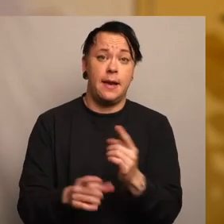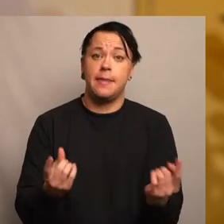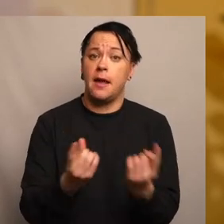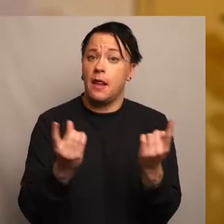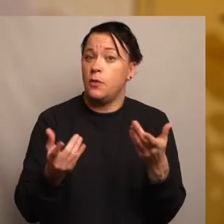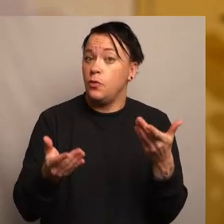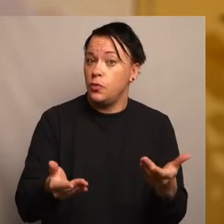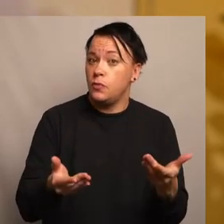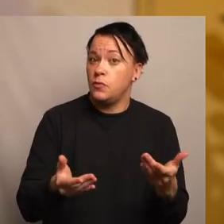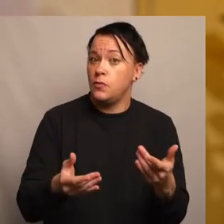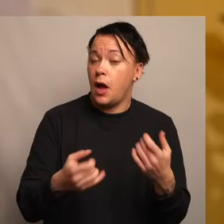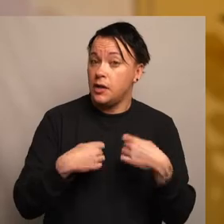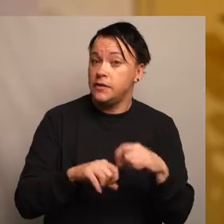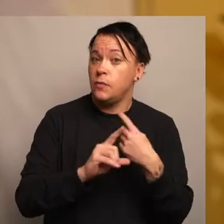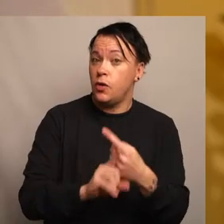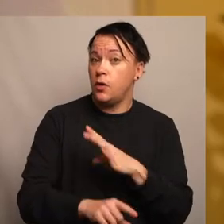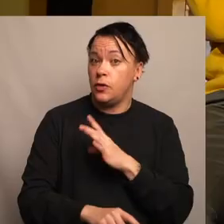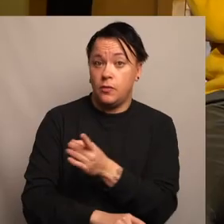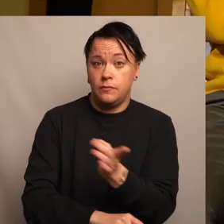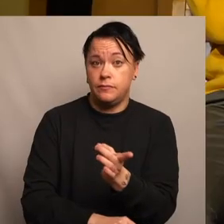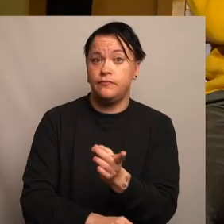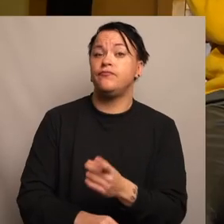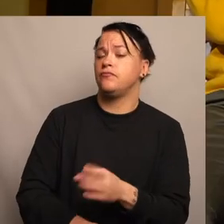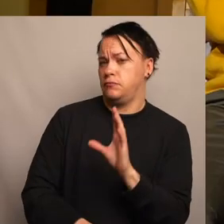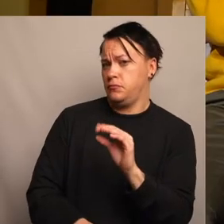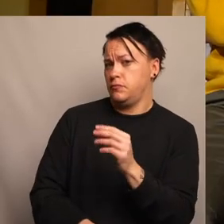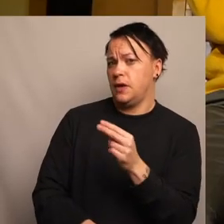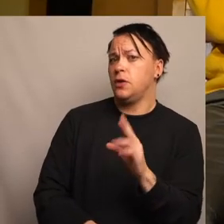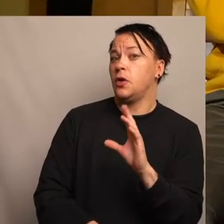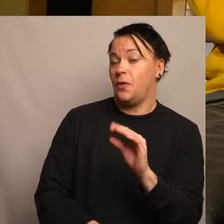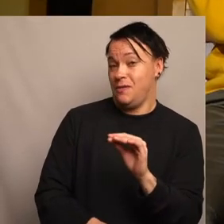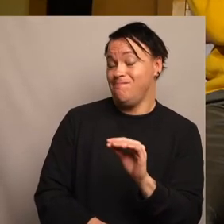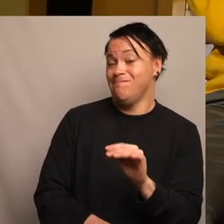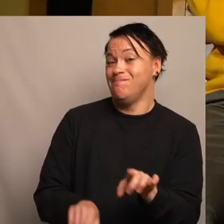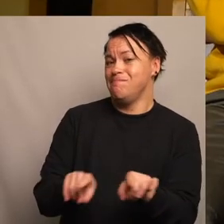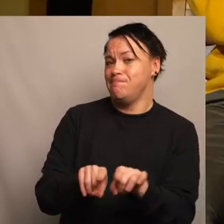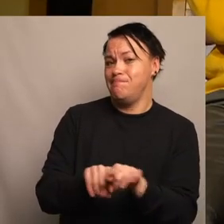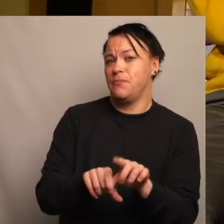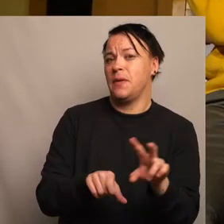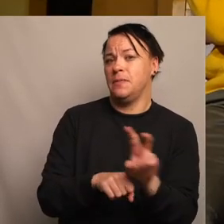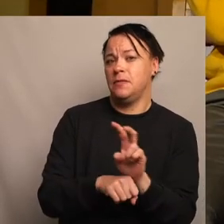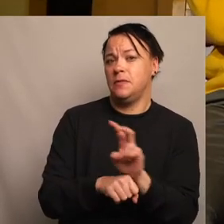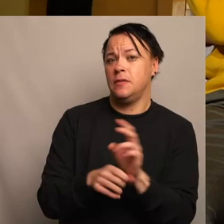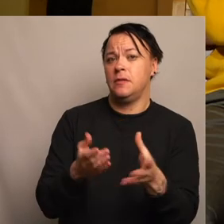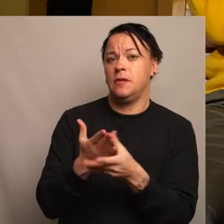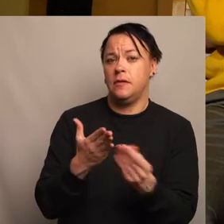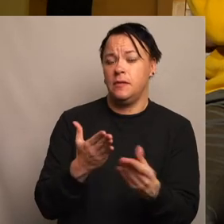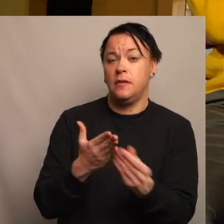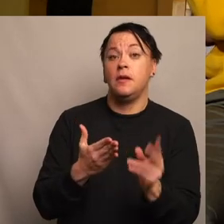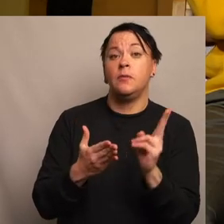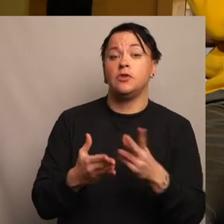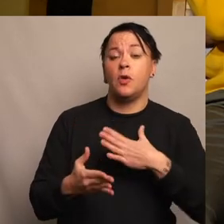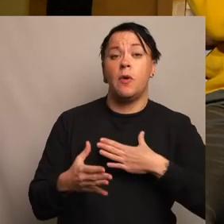in that field? Yep, for me, yes. I'm still following the news very closely and very active and supporting my community there